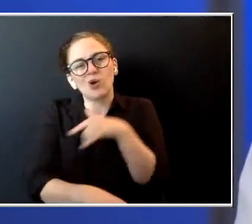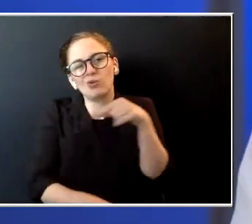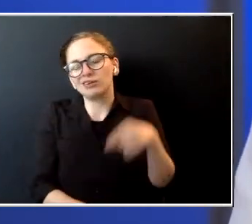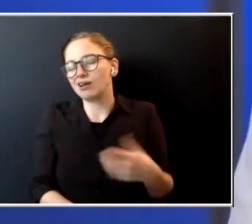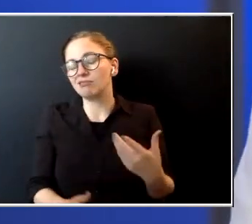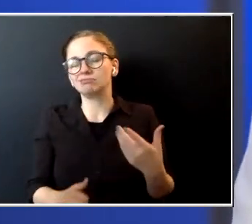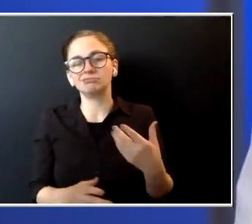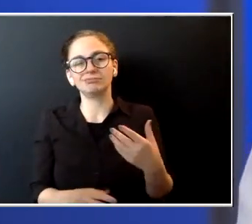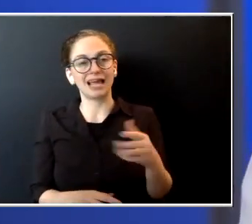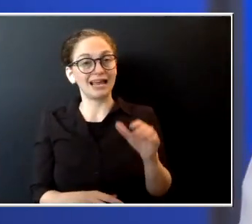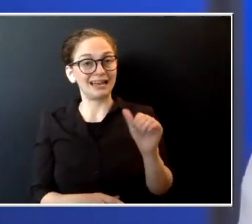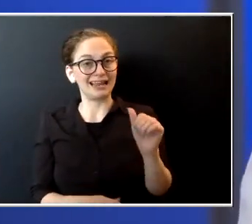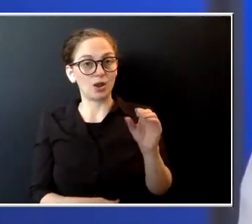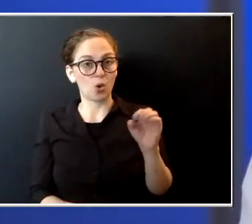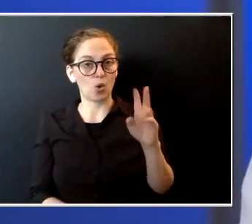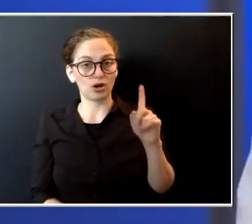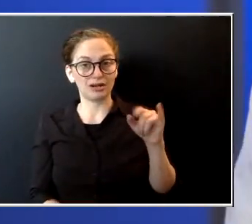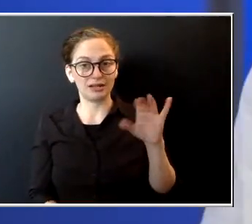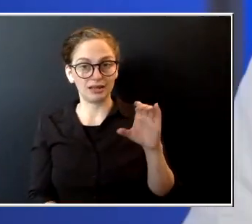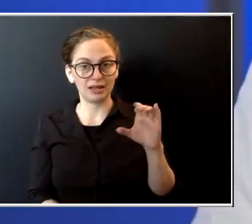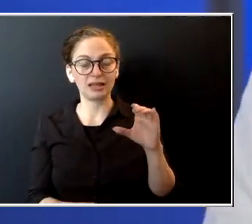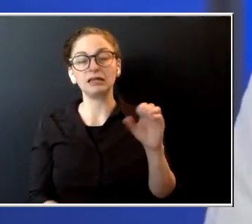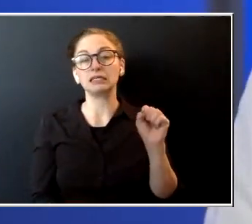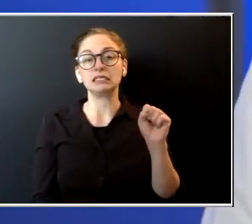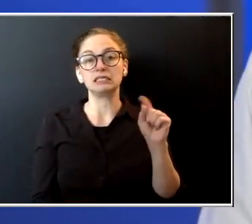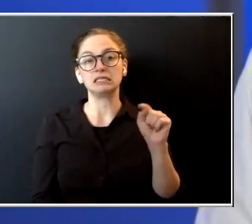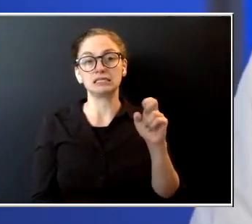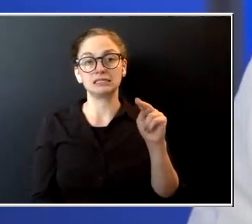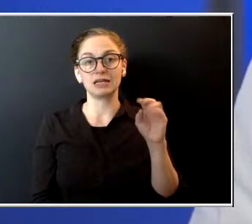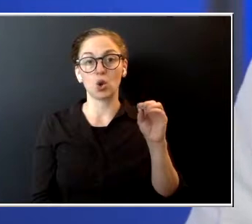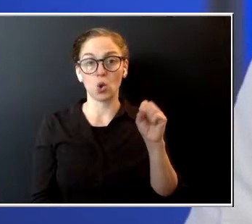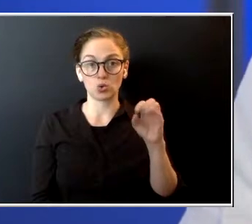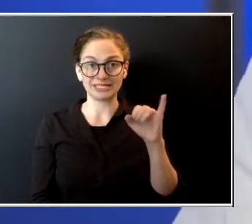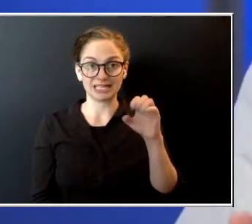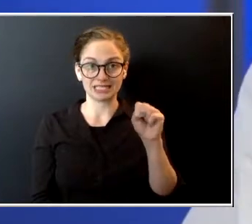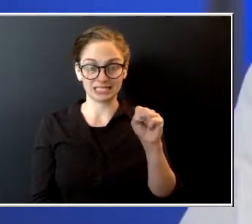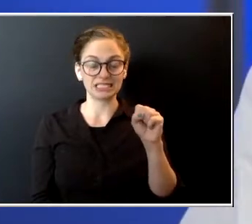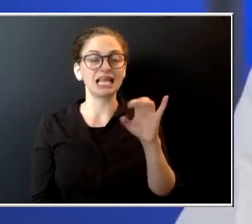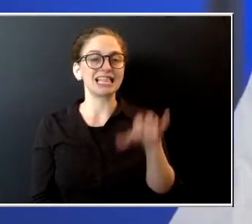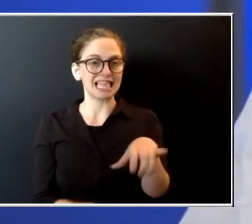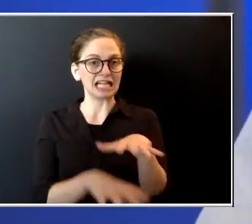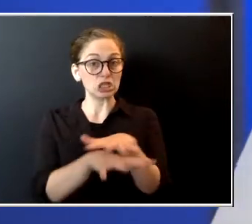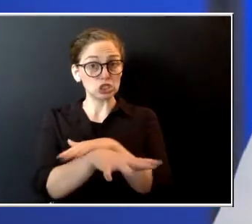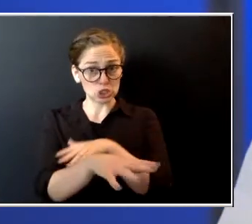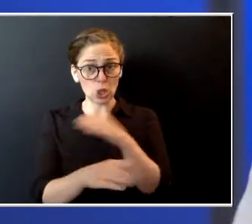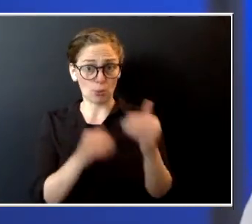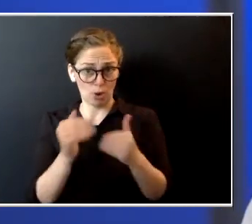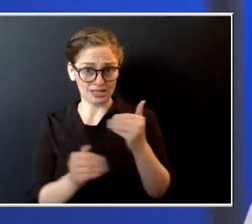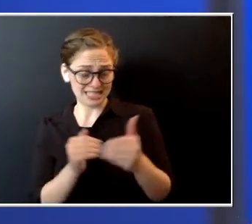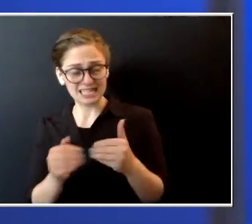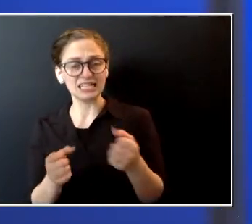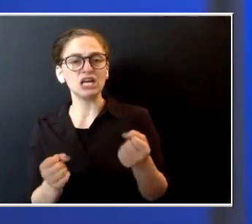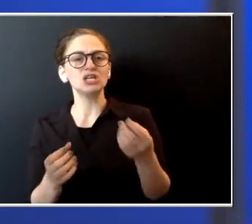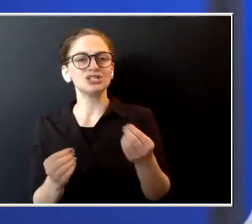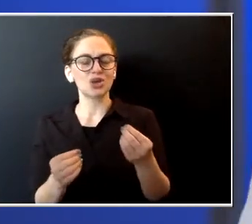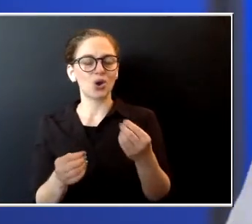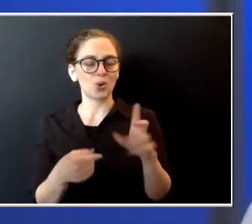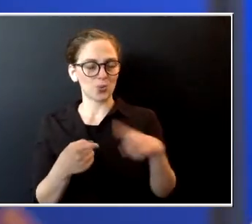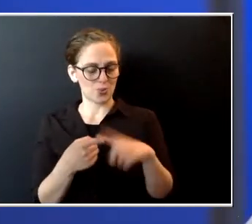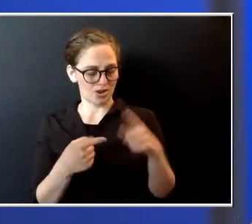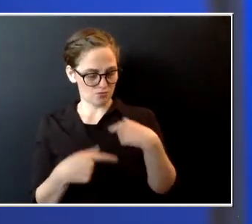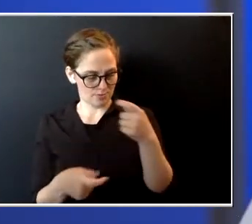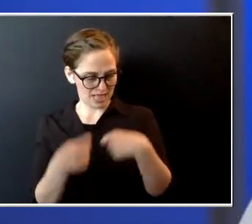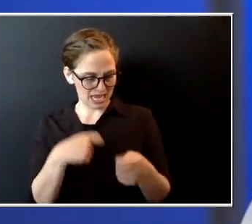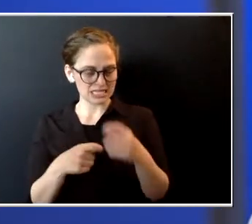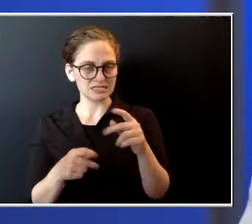So people don't realize it. And then once they get the valve replaced, they realize, "Oh my gosh, I'm not really getting older. It's my valve, and now I can do so much more." So this